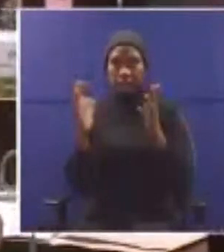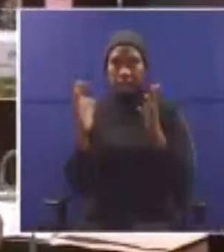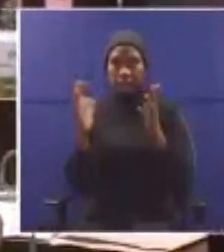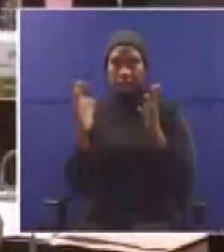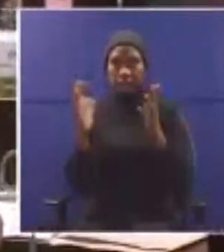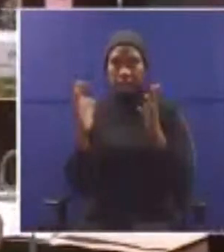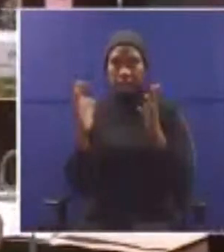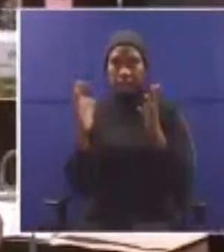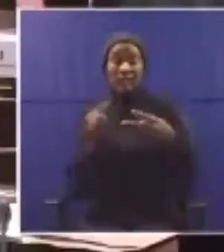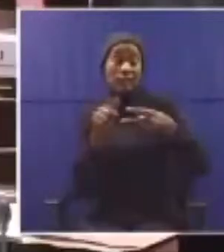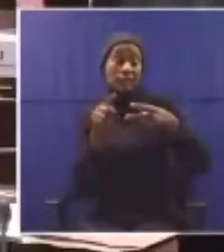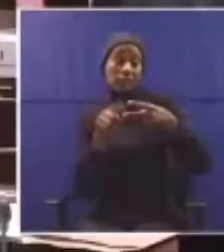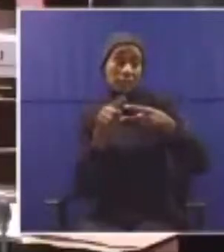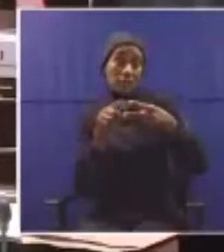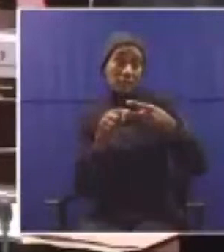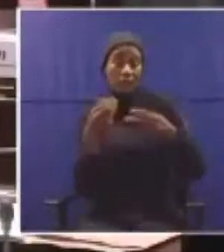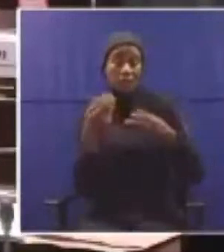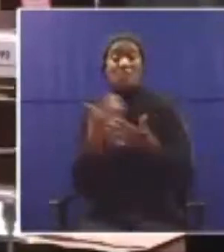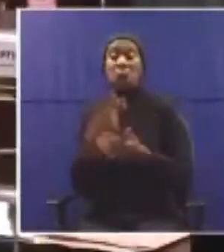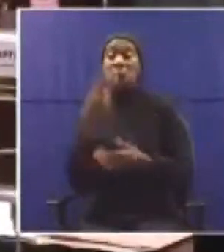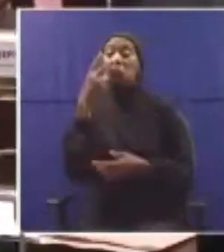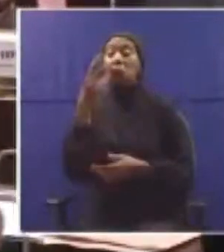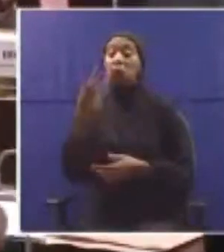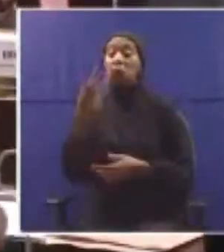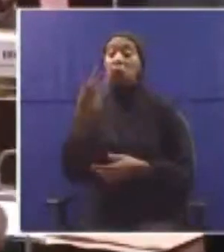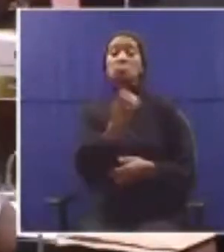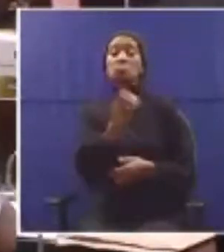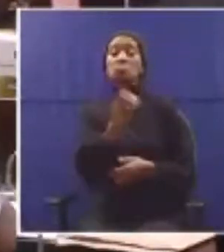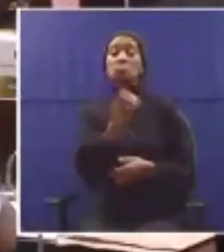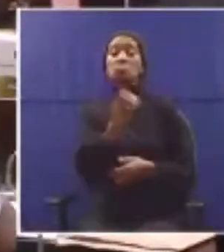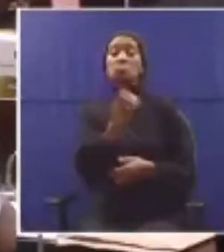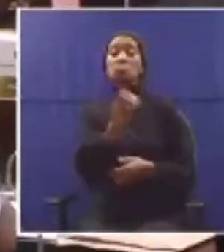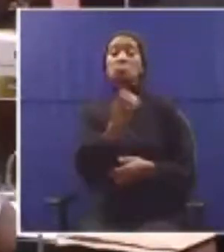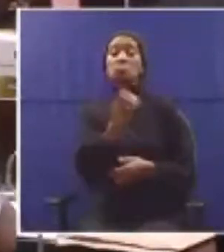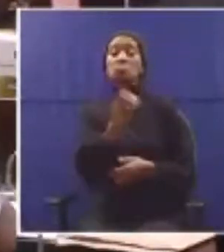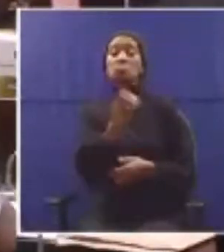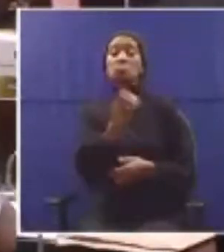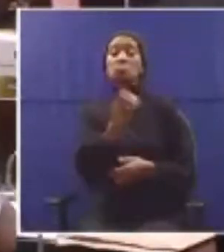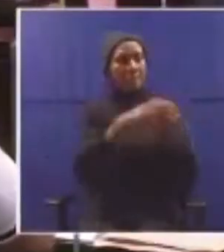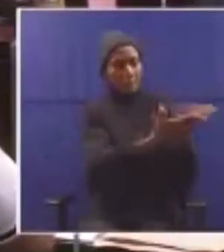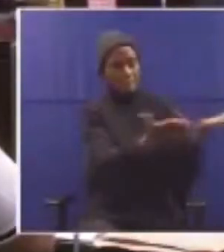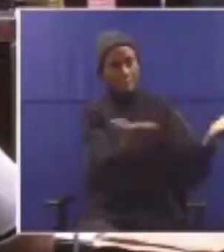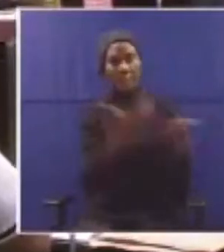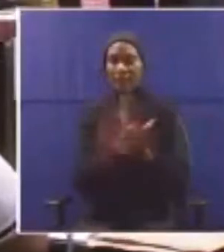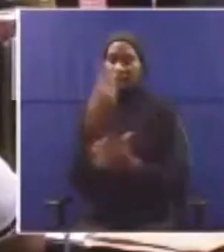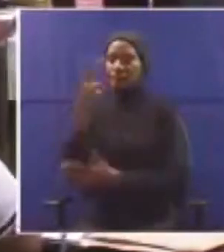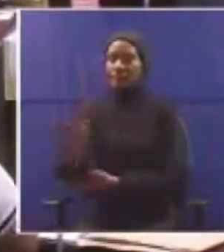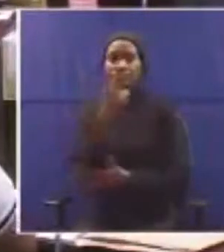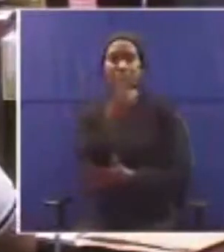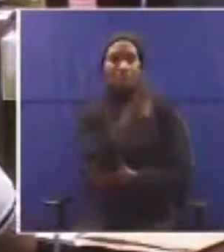Yes, the two members, I can see they are here. You may stand so that the members can see you.